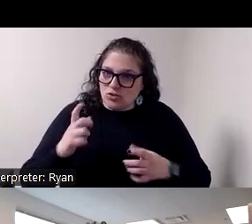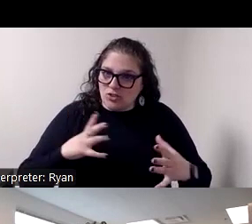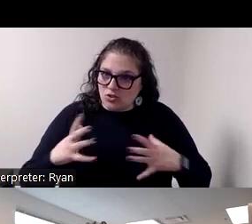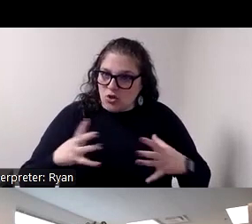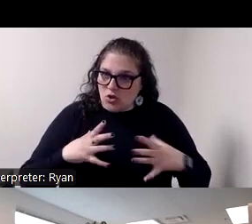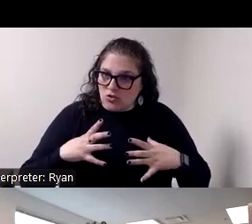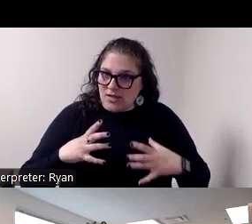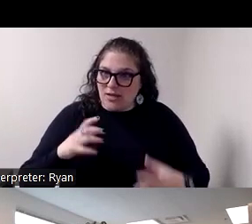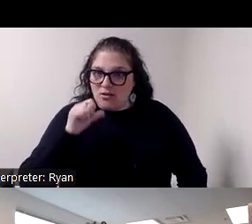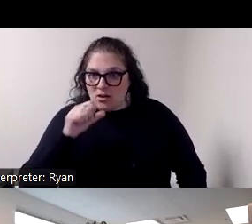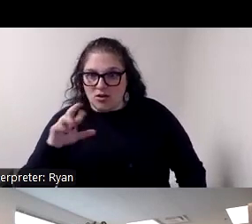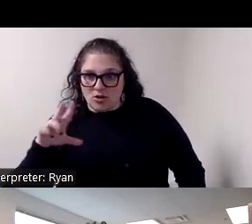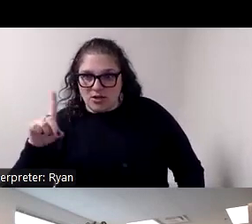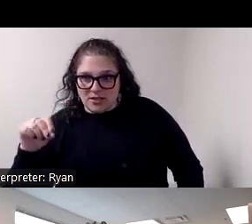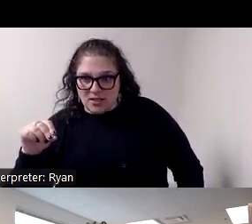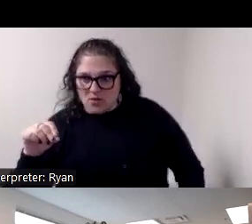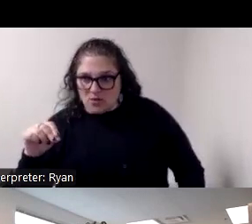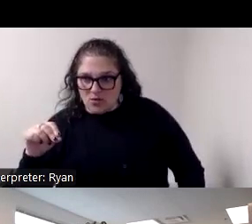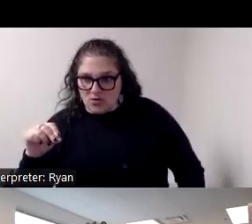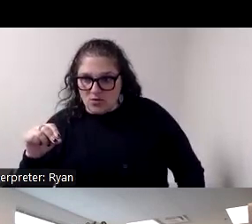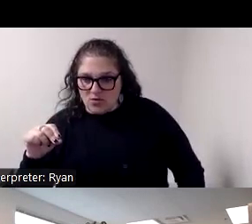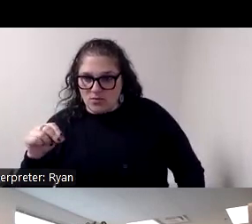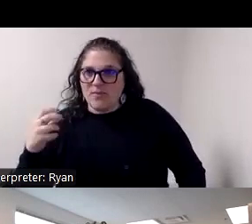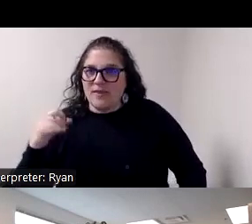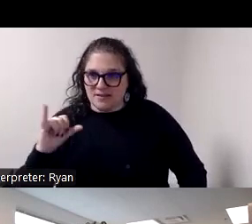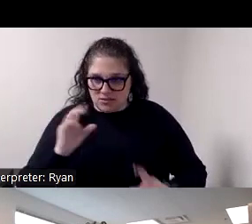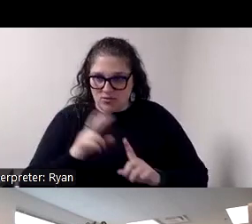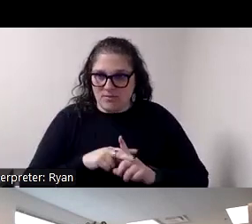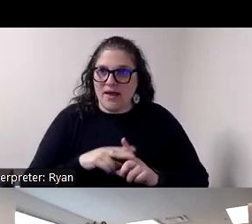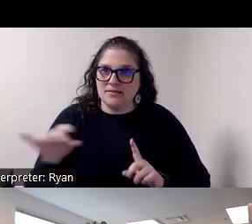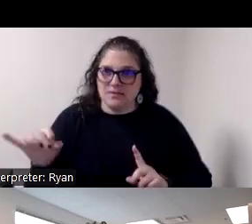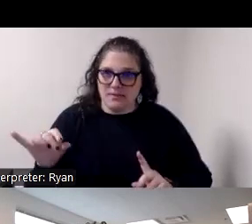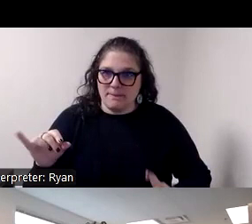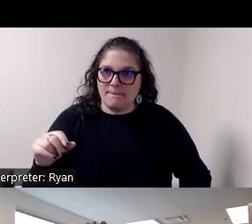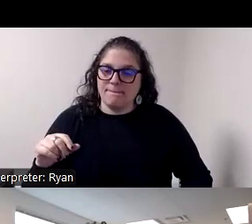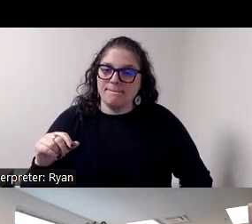our RDO. Okay, that still applies.